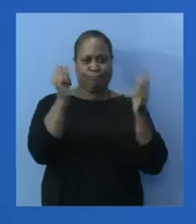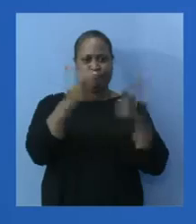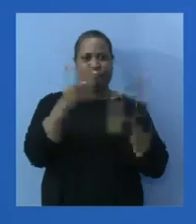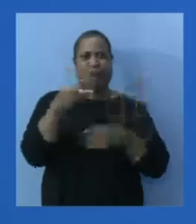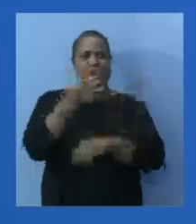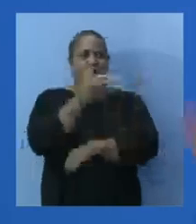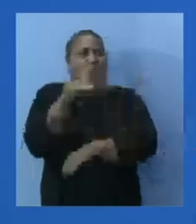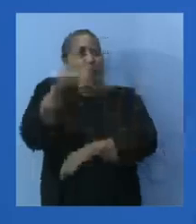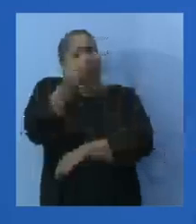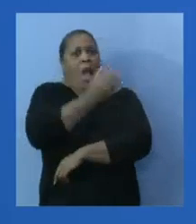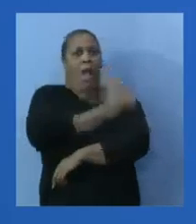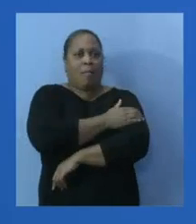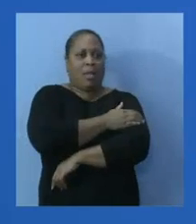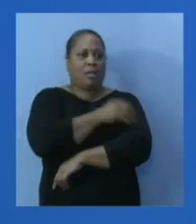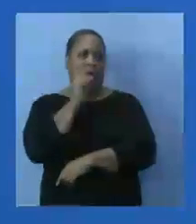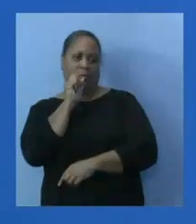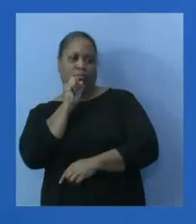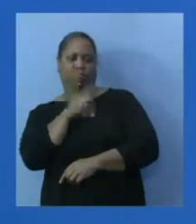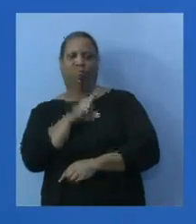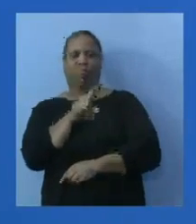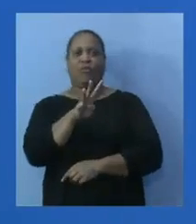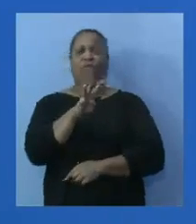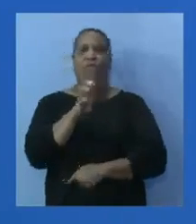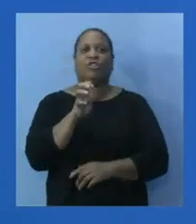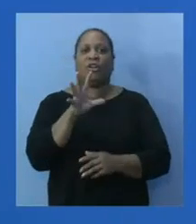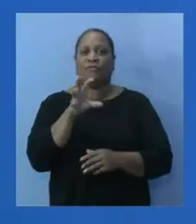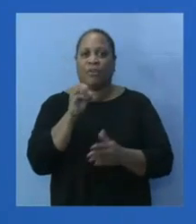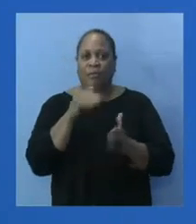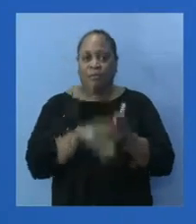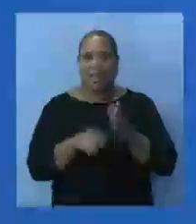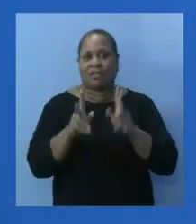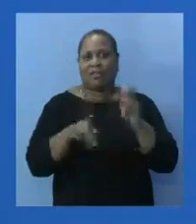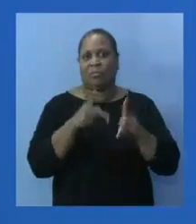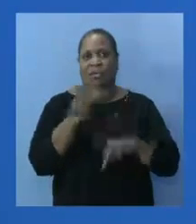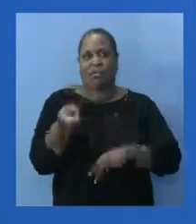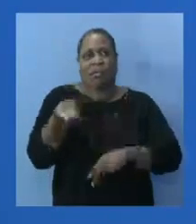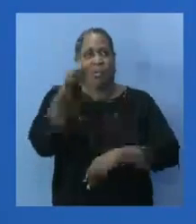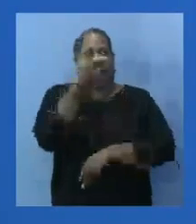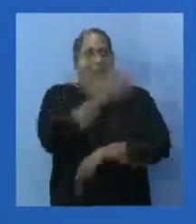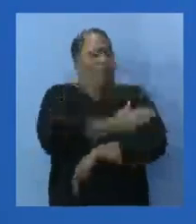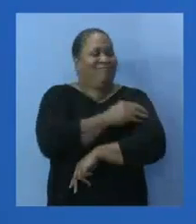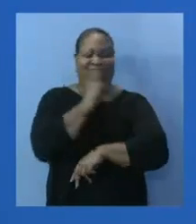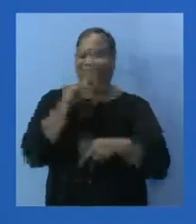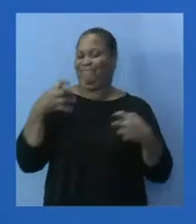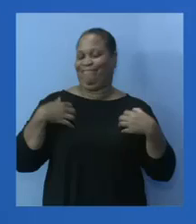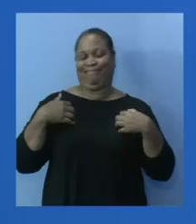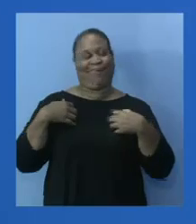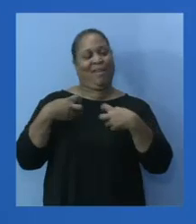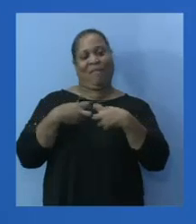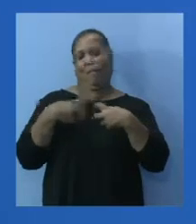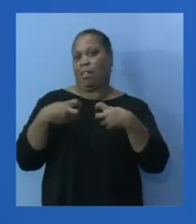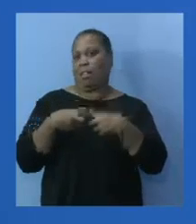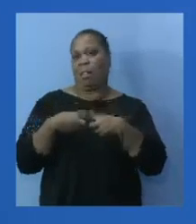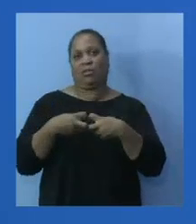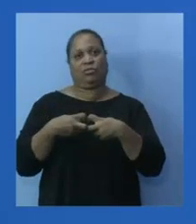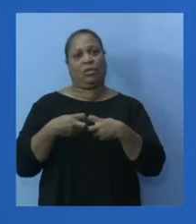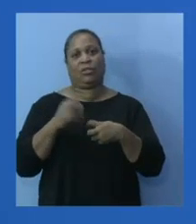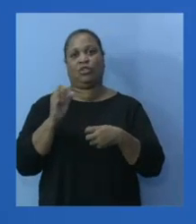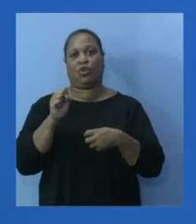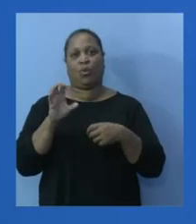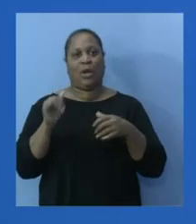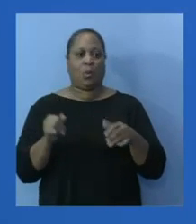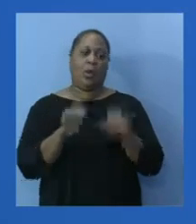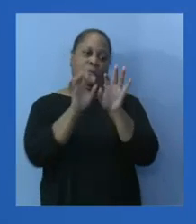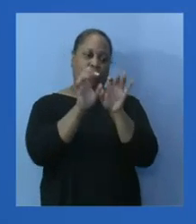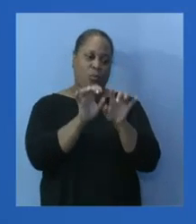blood pressure, and then it spits out the 450,000 people that have high blood pressure. We don't have electronic medical records right now, so it's a manual